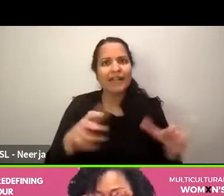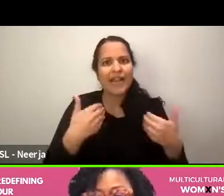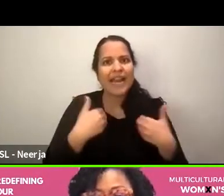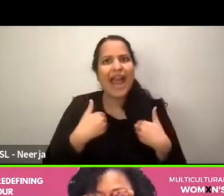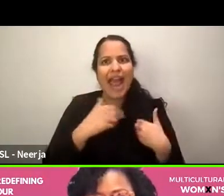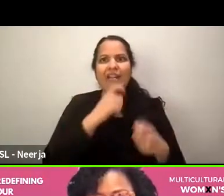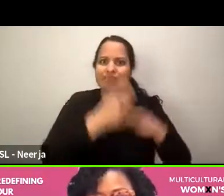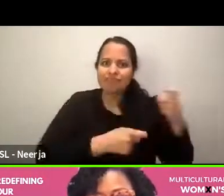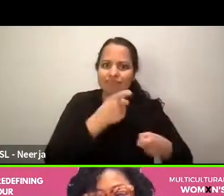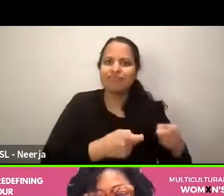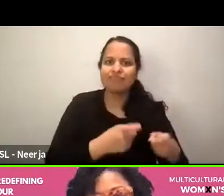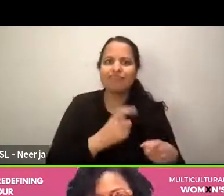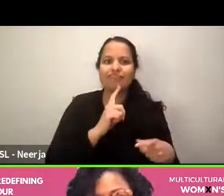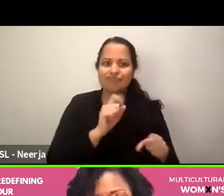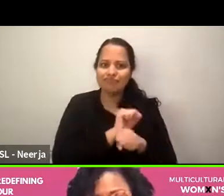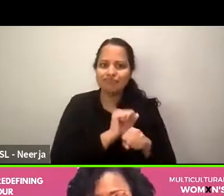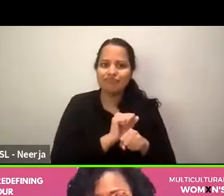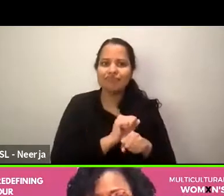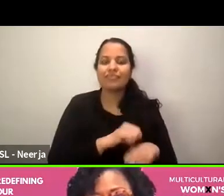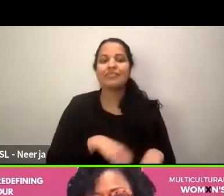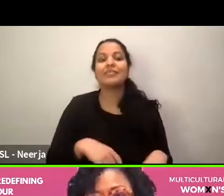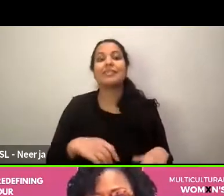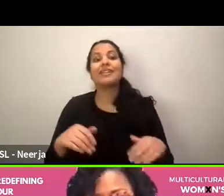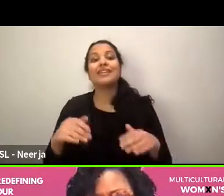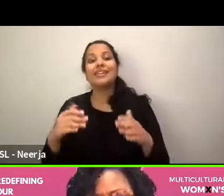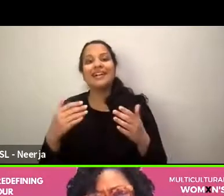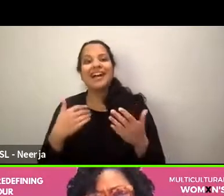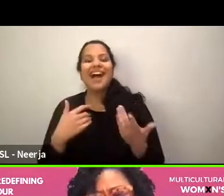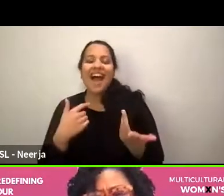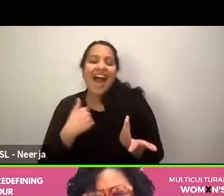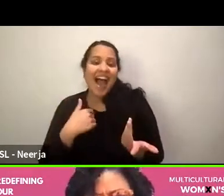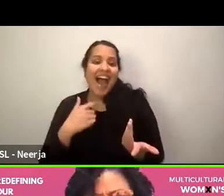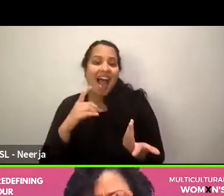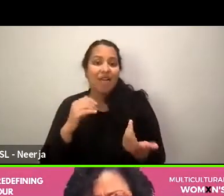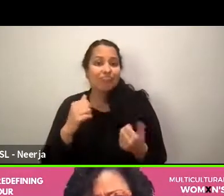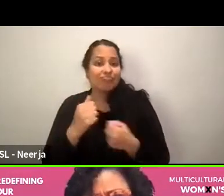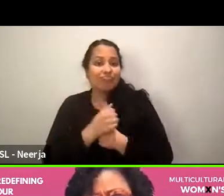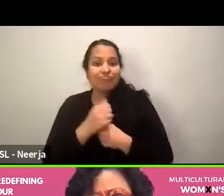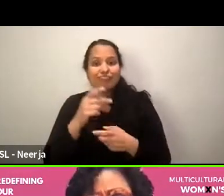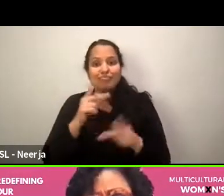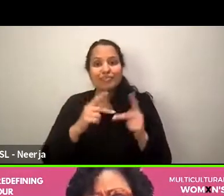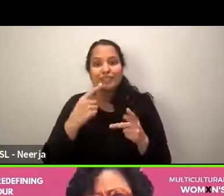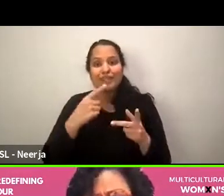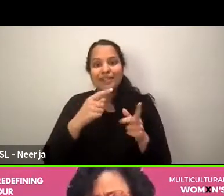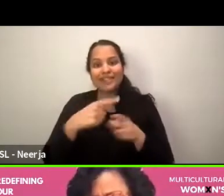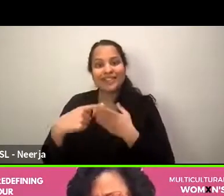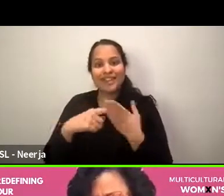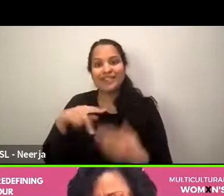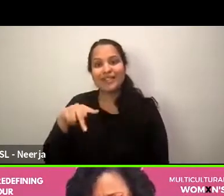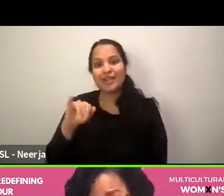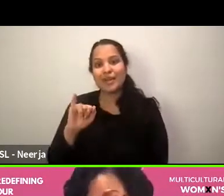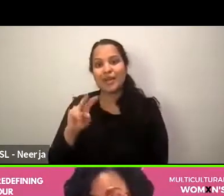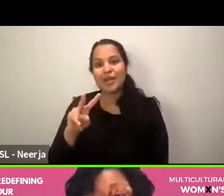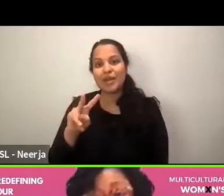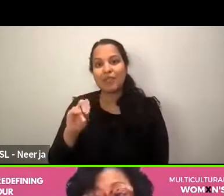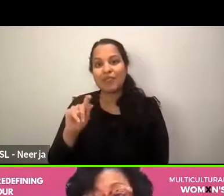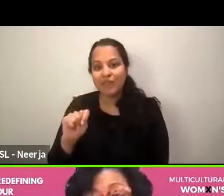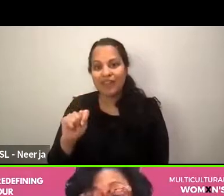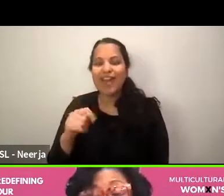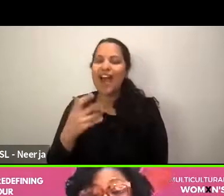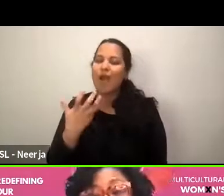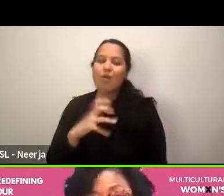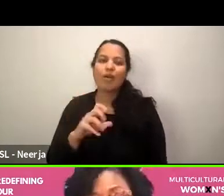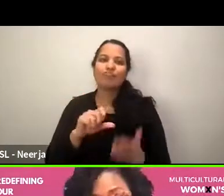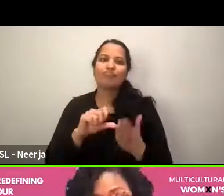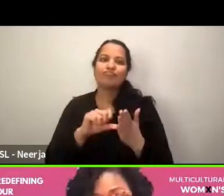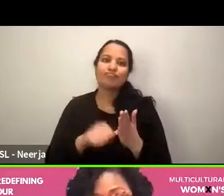On the other hand, I love that everyone is speaking about the pivot. And so, not to sound like, you know, a tape recording, I'm not